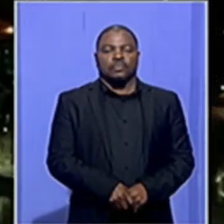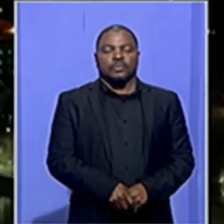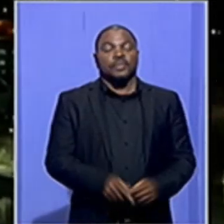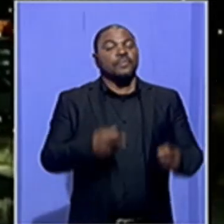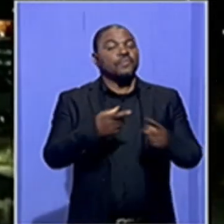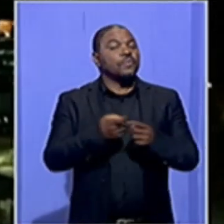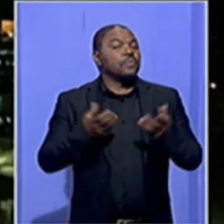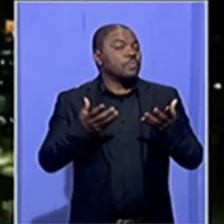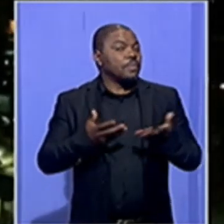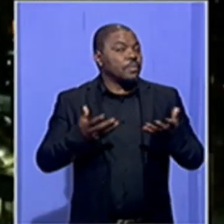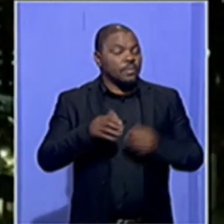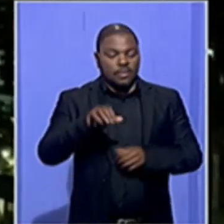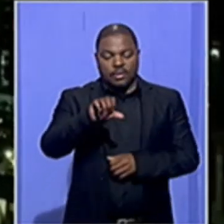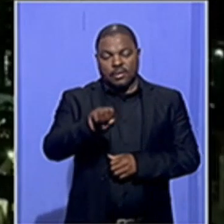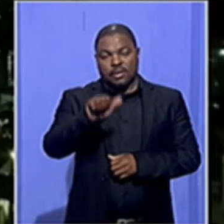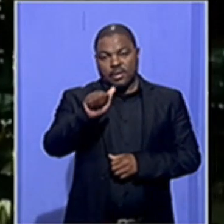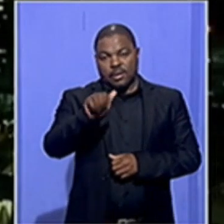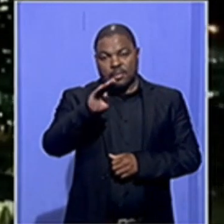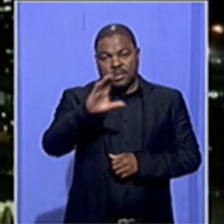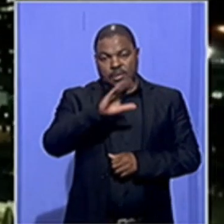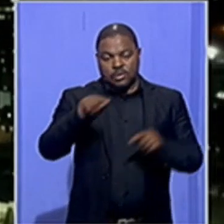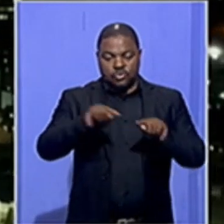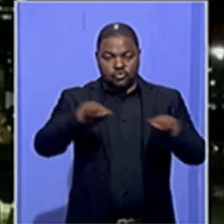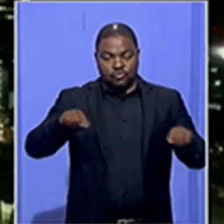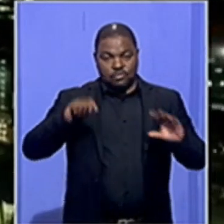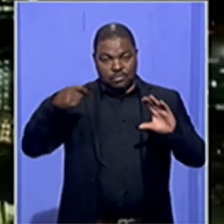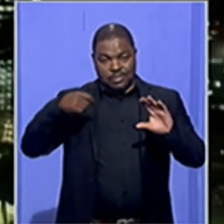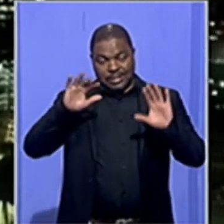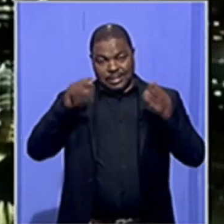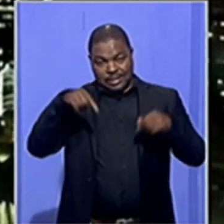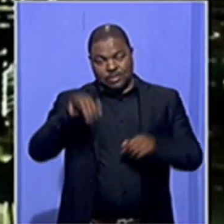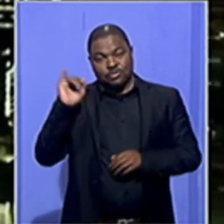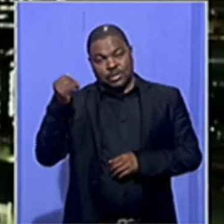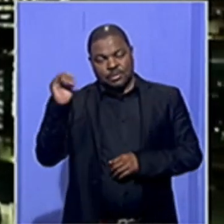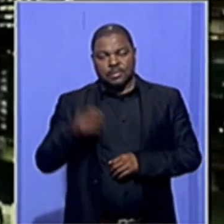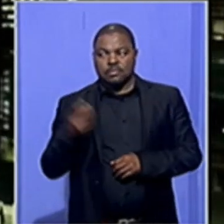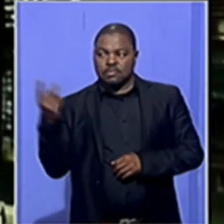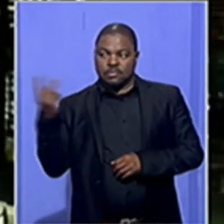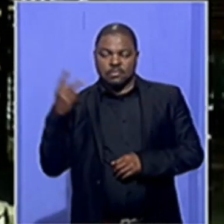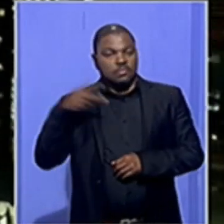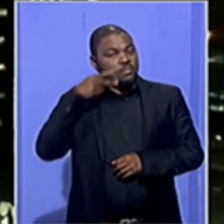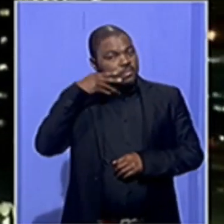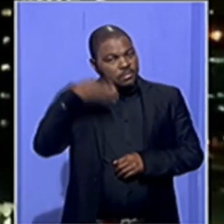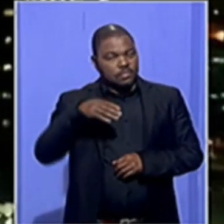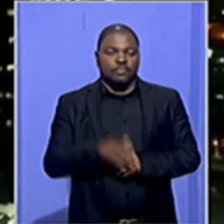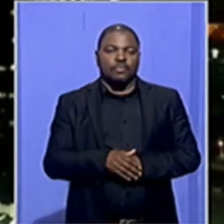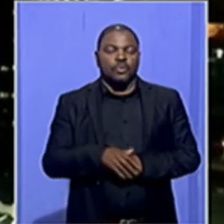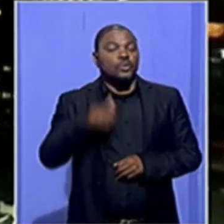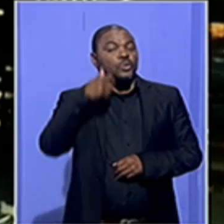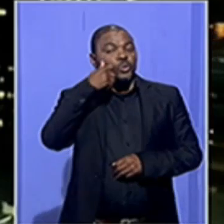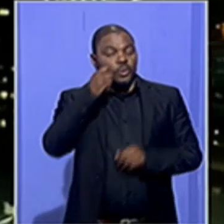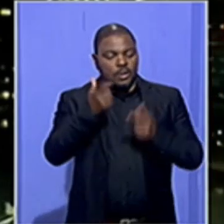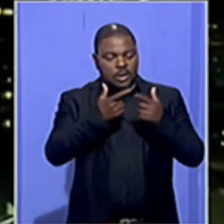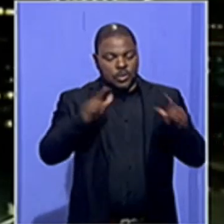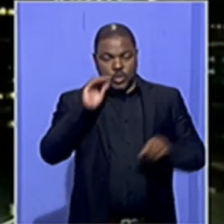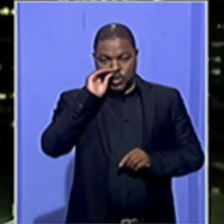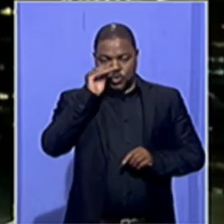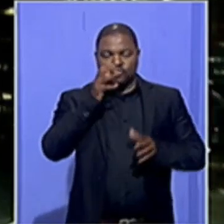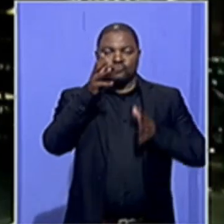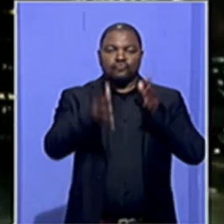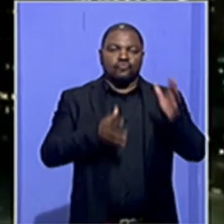Ka tlhamalalo go tswa SABC Studio 10 Auckland Park, Johannesburg. Nna le Augustine Letlalo re go tlisetsa kgaso ya dikgang tsa